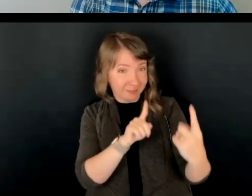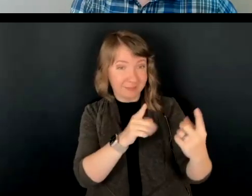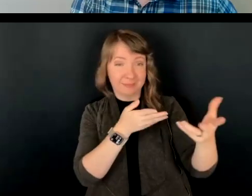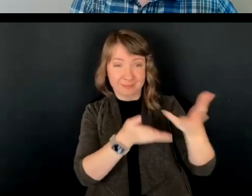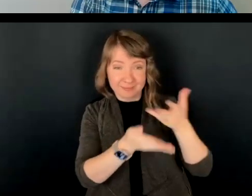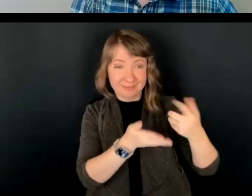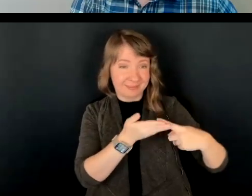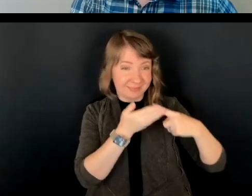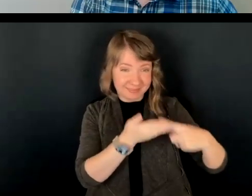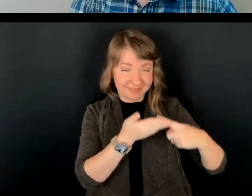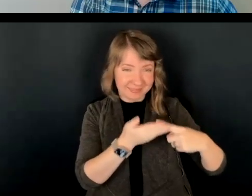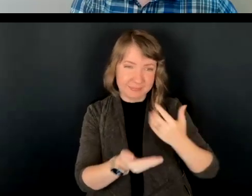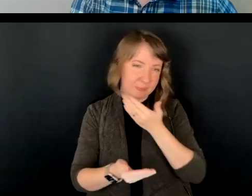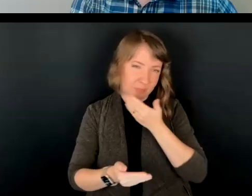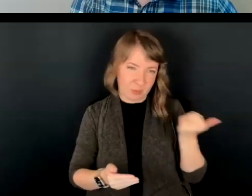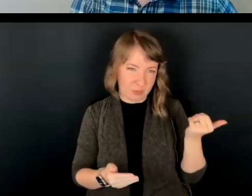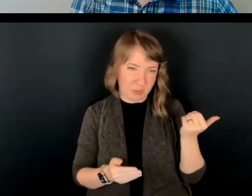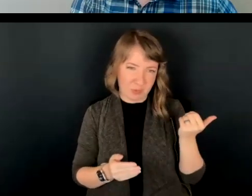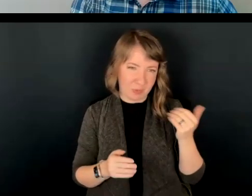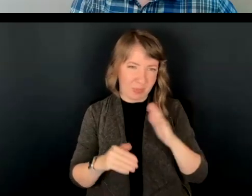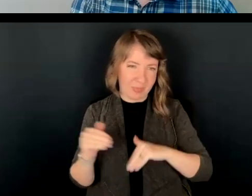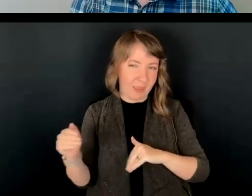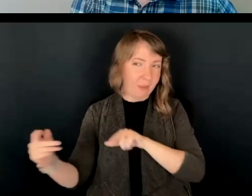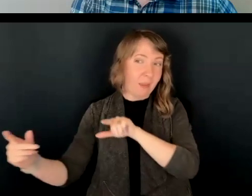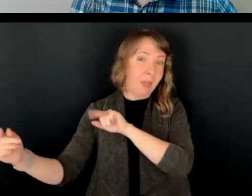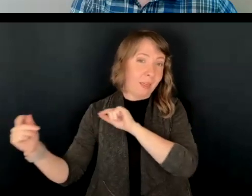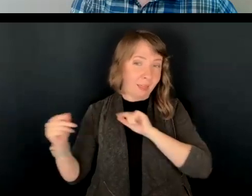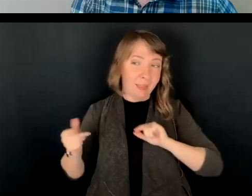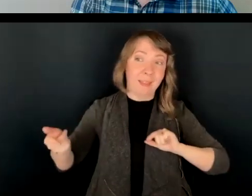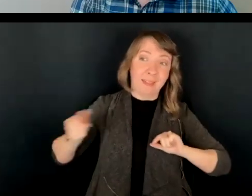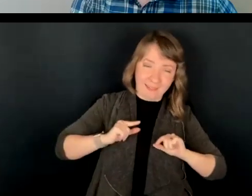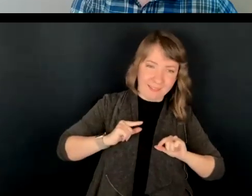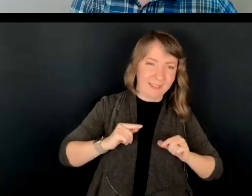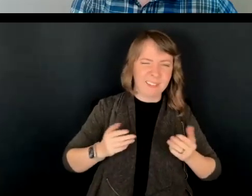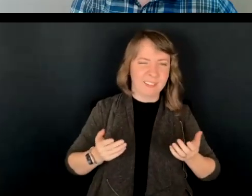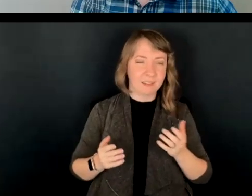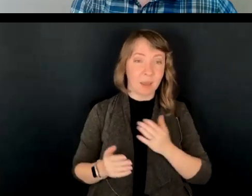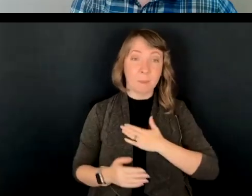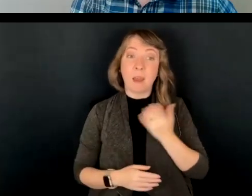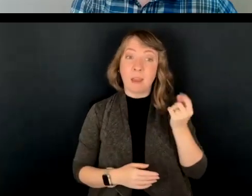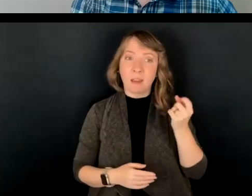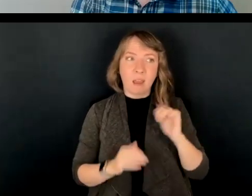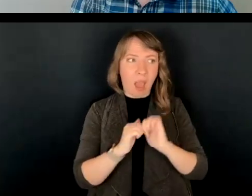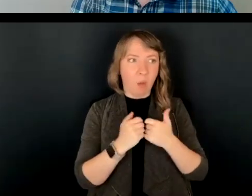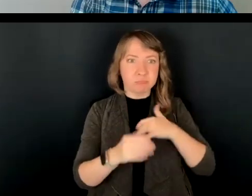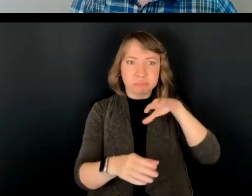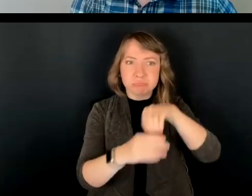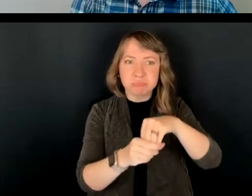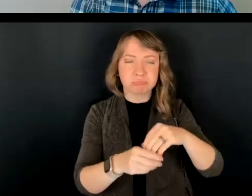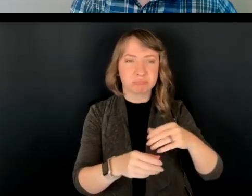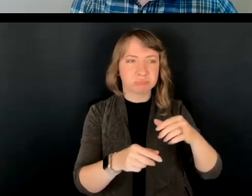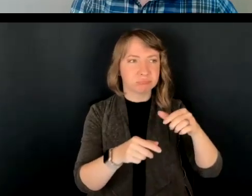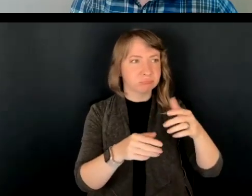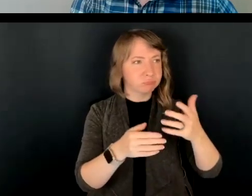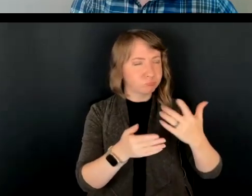people, you're going to increase your IQ much faster in terms of your ability to show up to these conversations, to